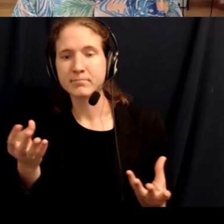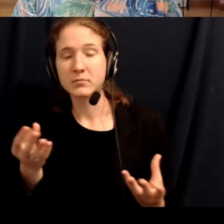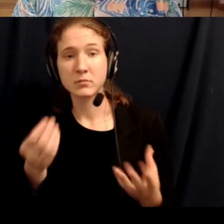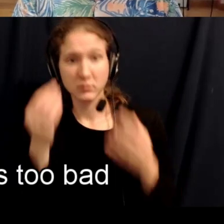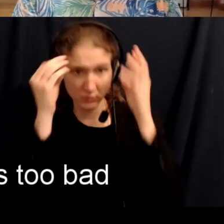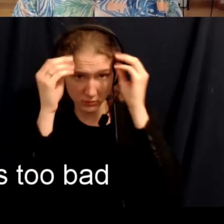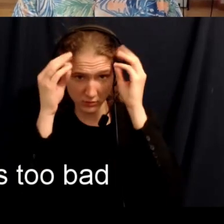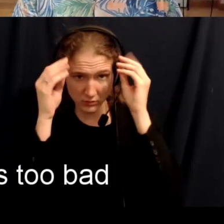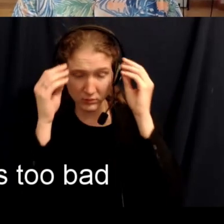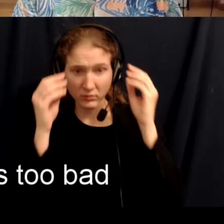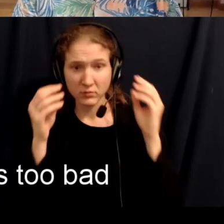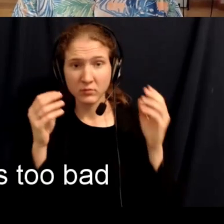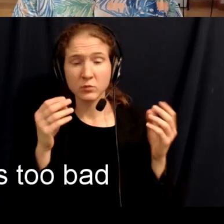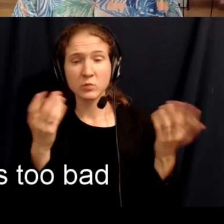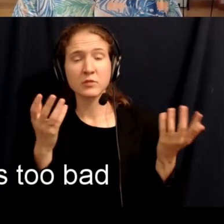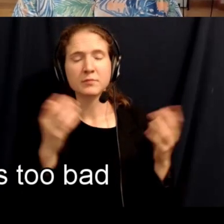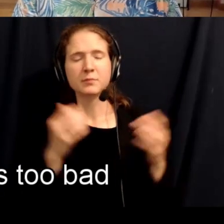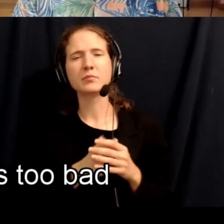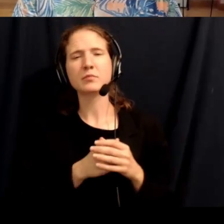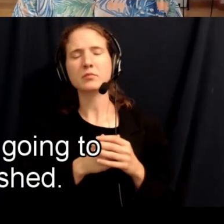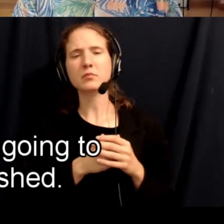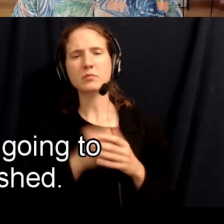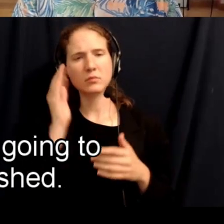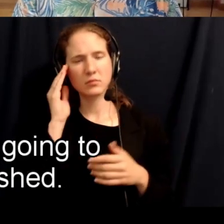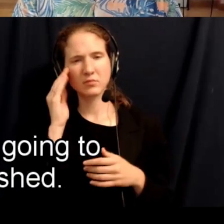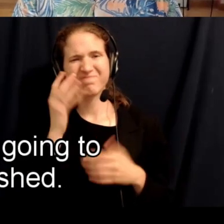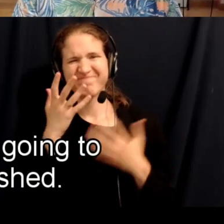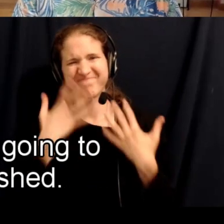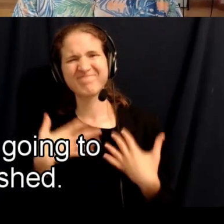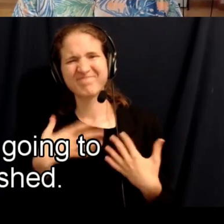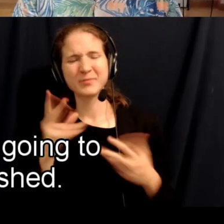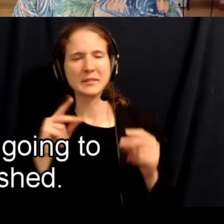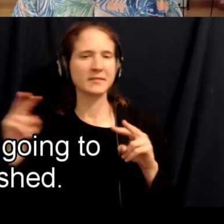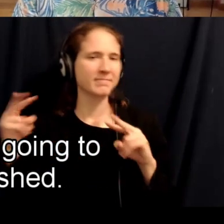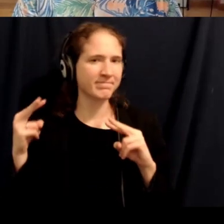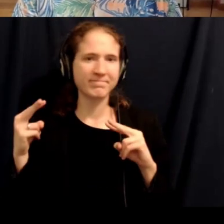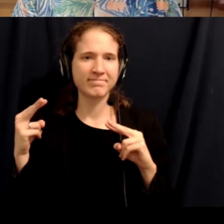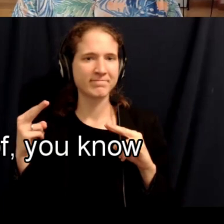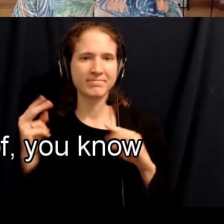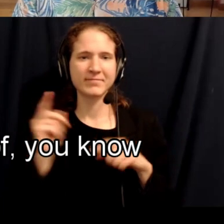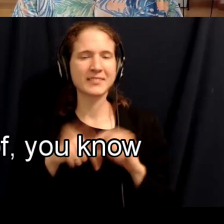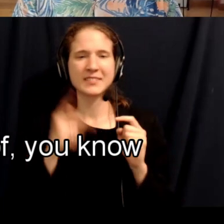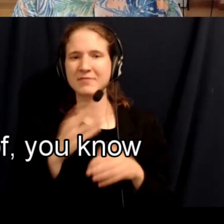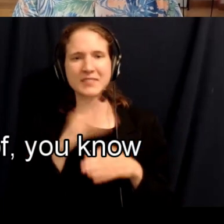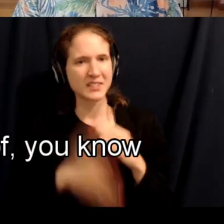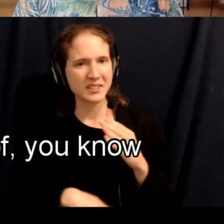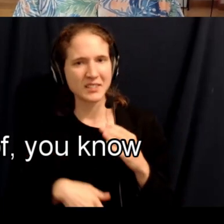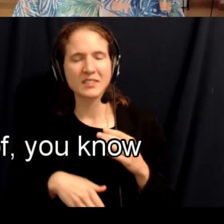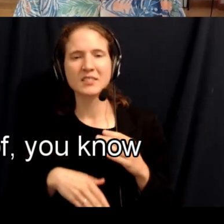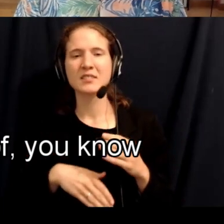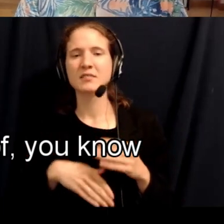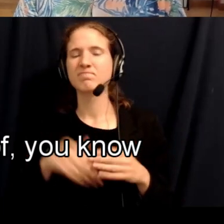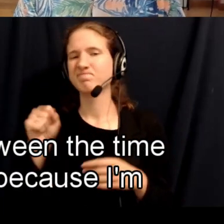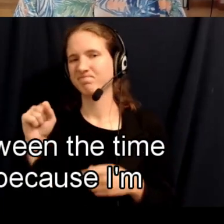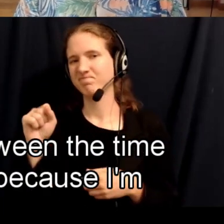mind in these times is that, it's too bad that the viewers aren't going to actually see the finished because Right. there was a lot of, Oh